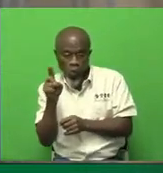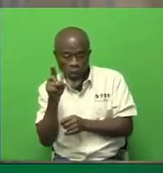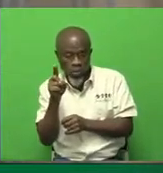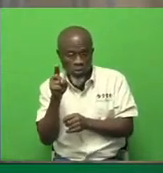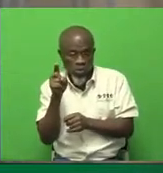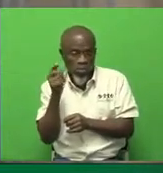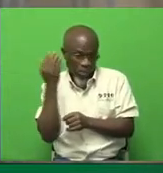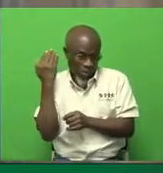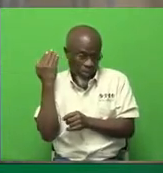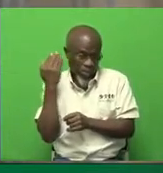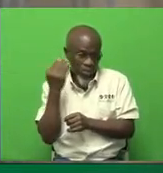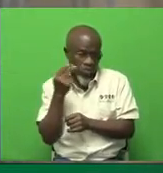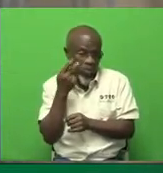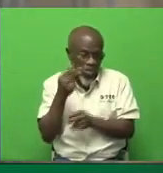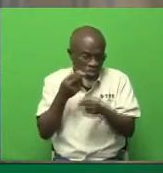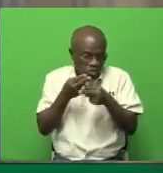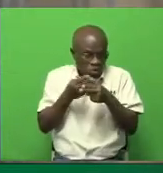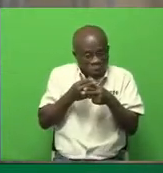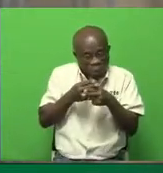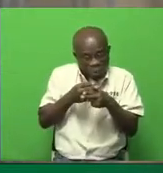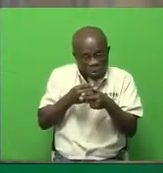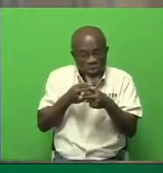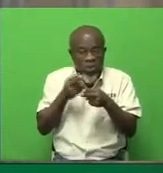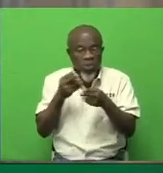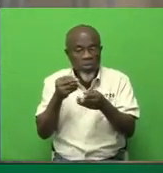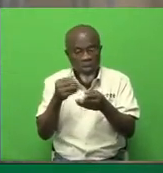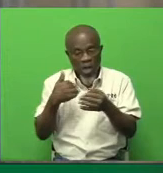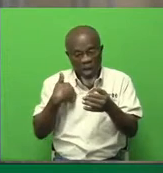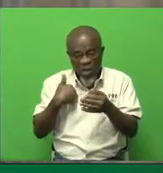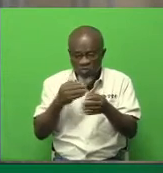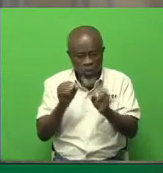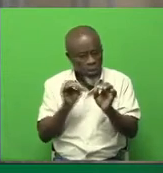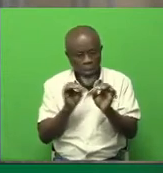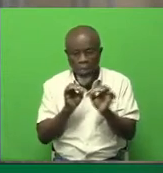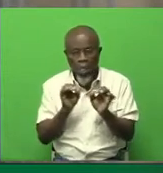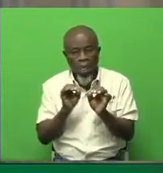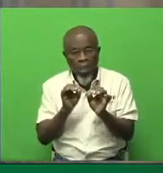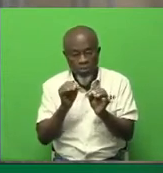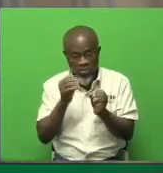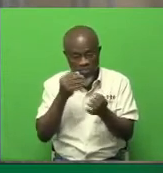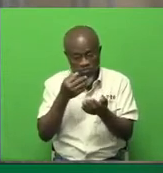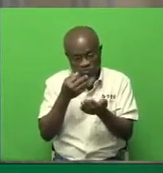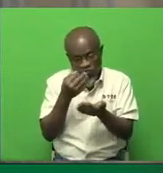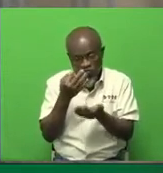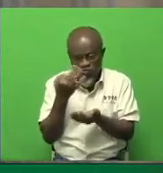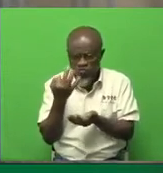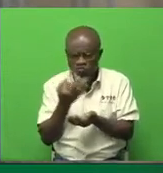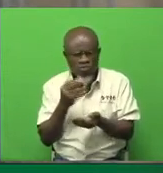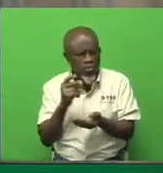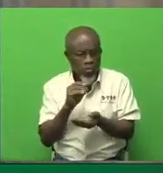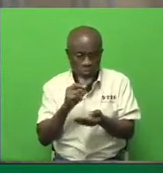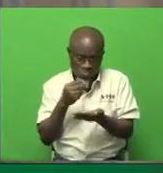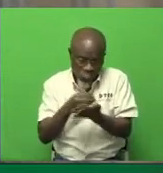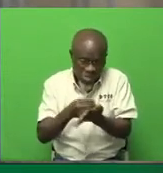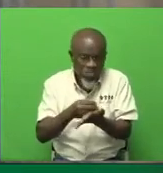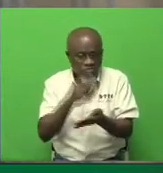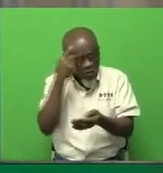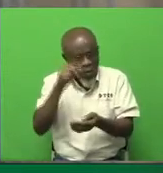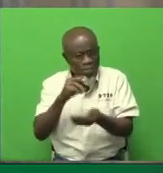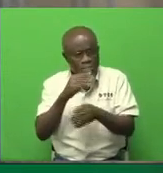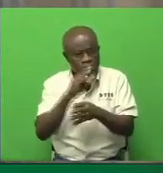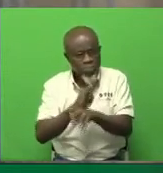the continued shortage of Foreign Exchange restricts our growth and has resulted in in and has resulted